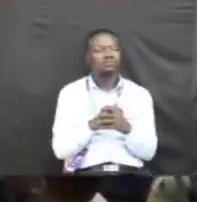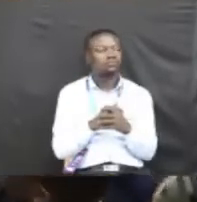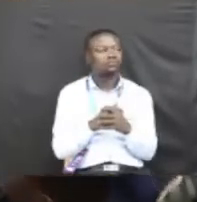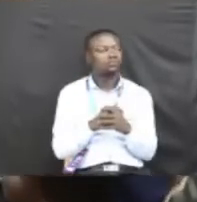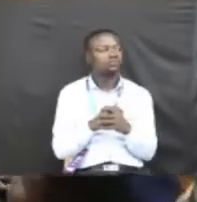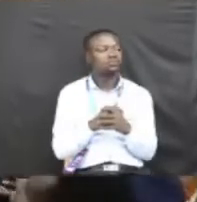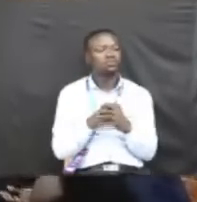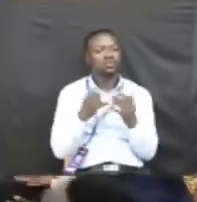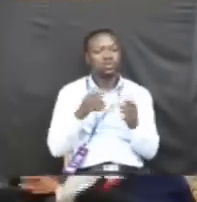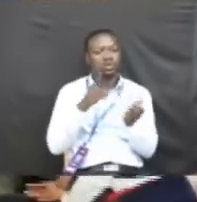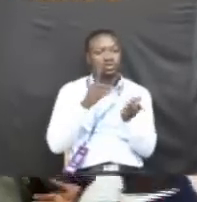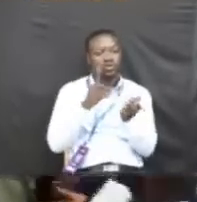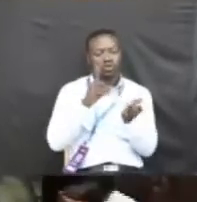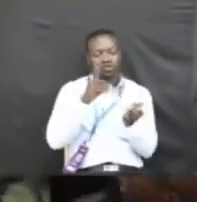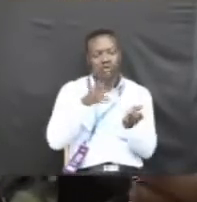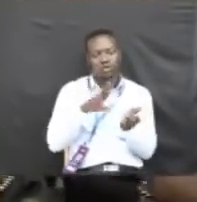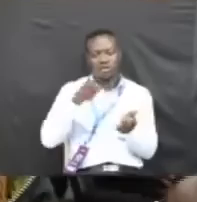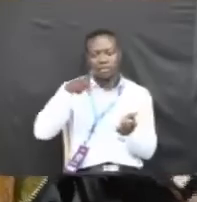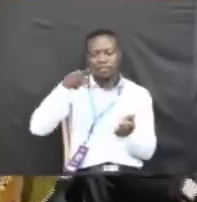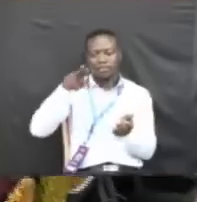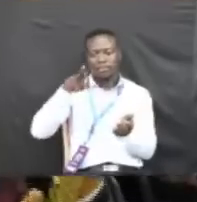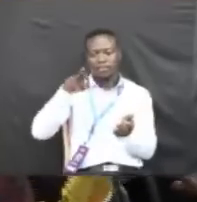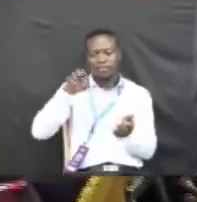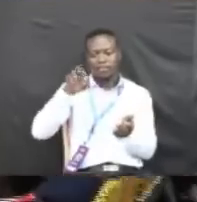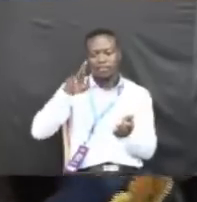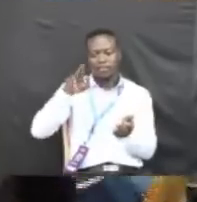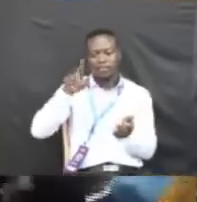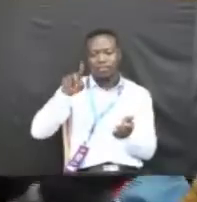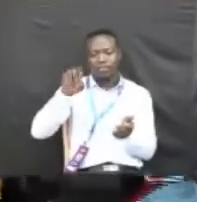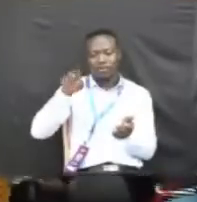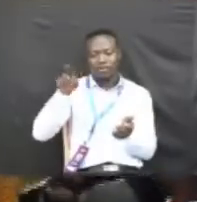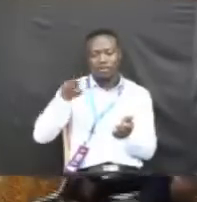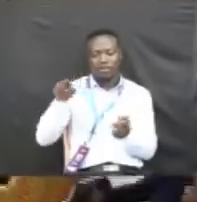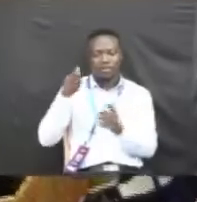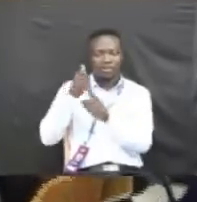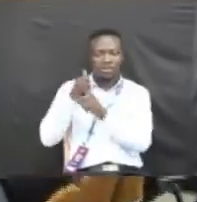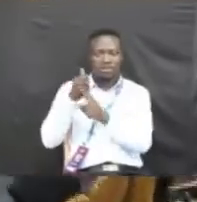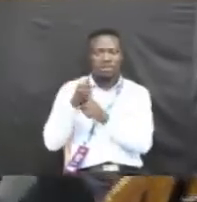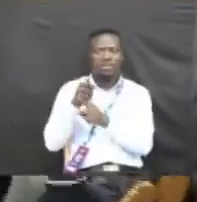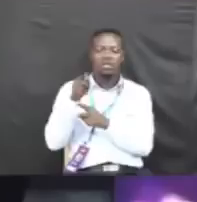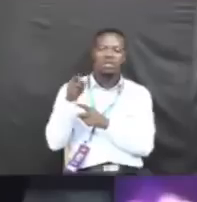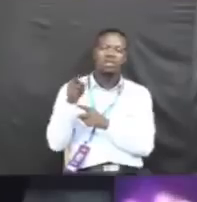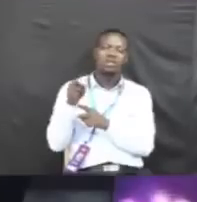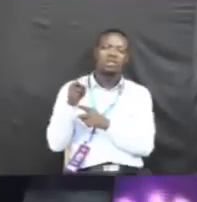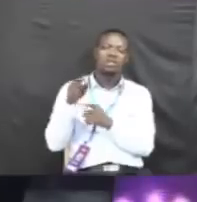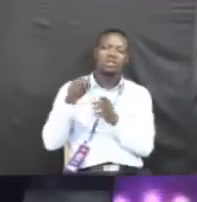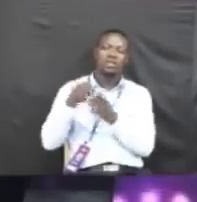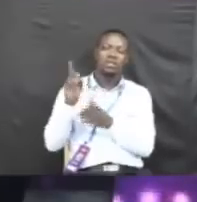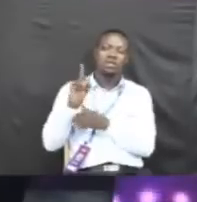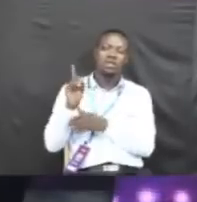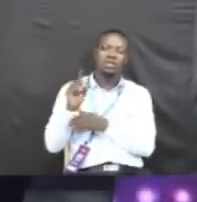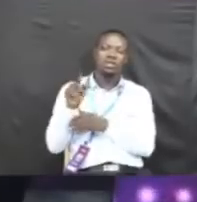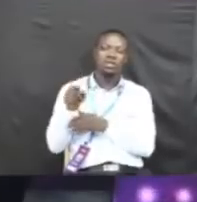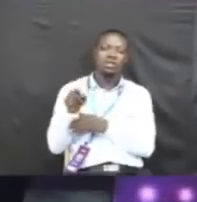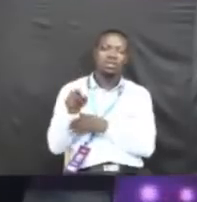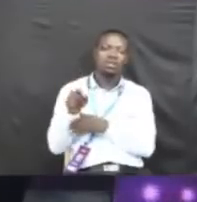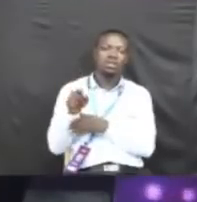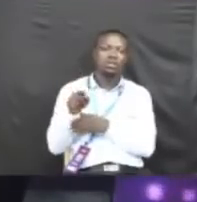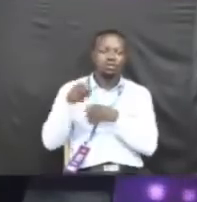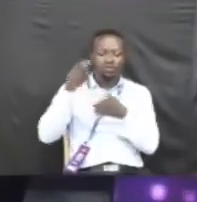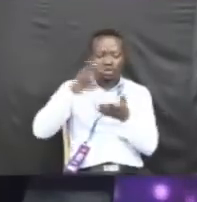Oasia Dr. Perez Sepenu the resident minister for my worship center in Dasuman area in